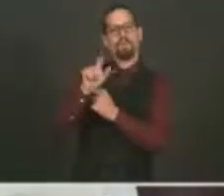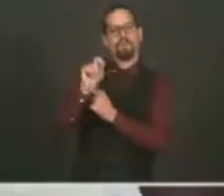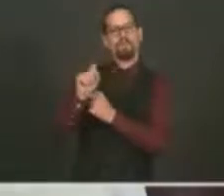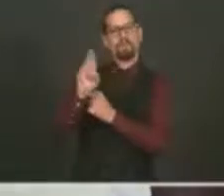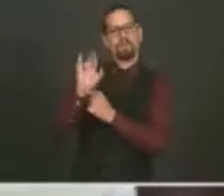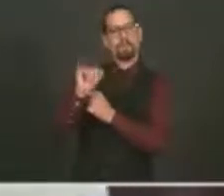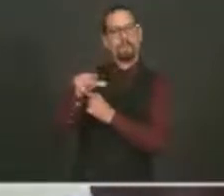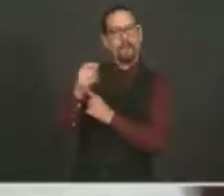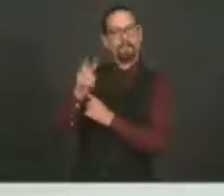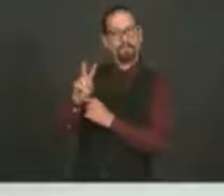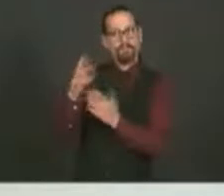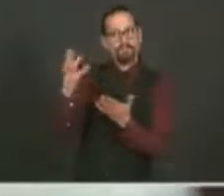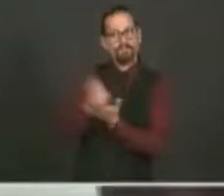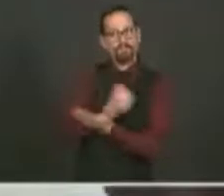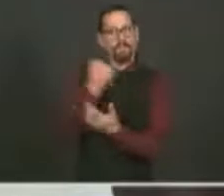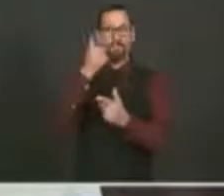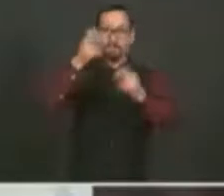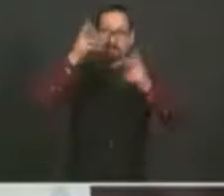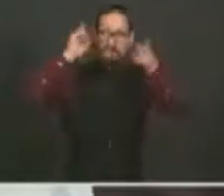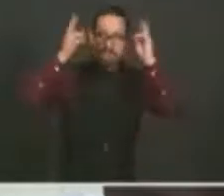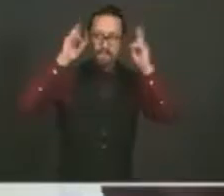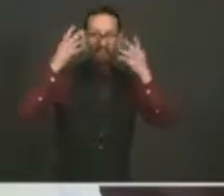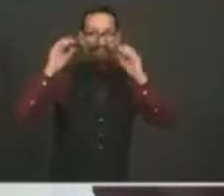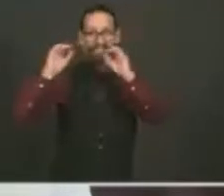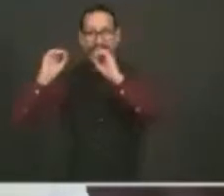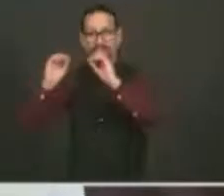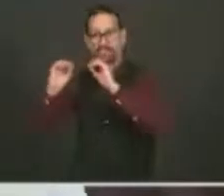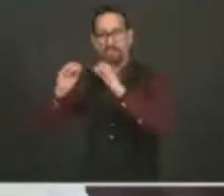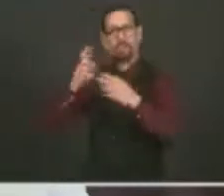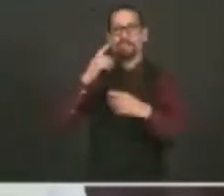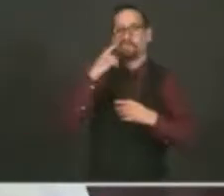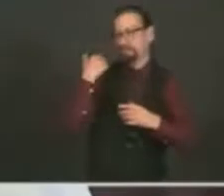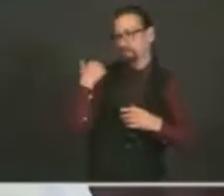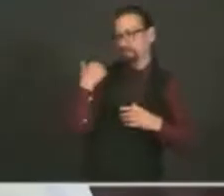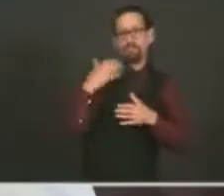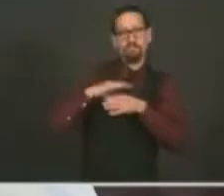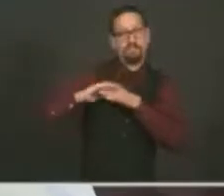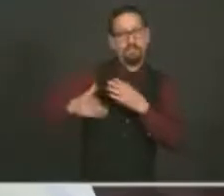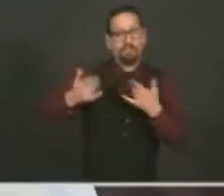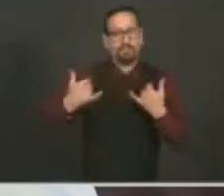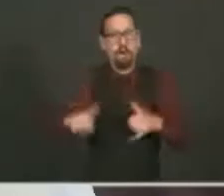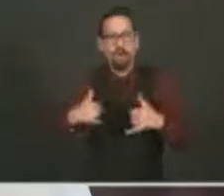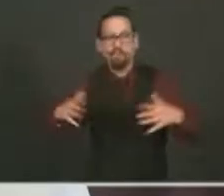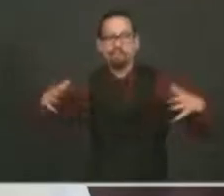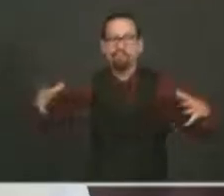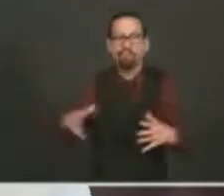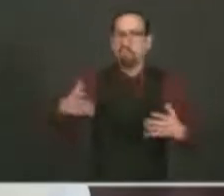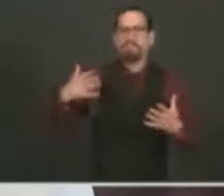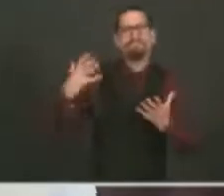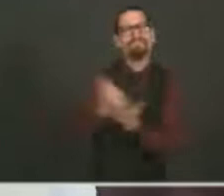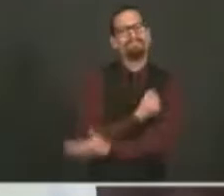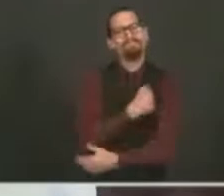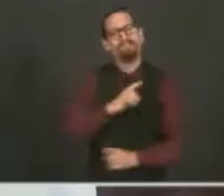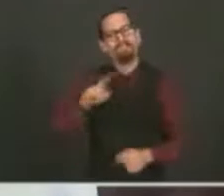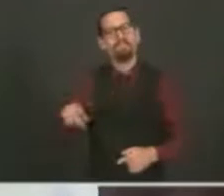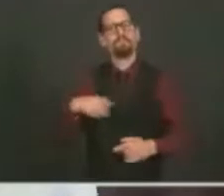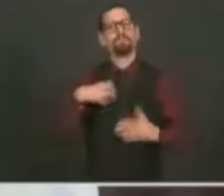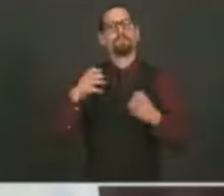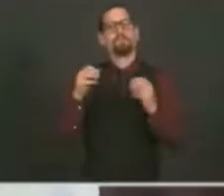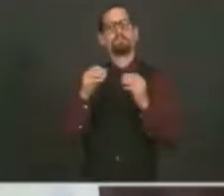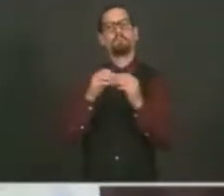if you're a hairdresser, if you had a party last weekend, go get tested. But we want to try to have more systematic